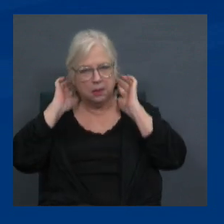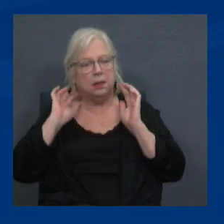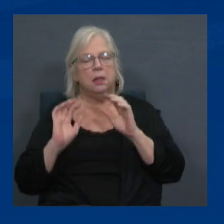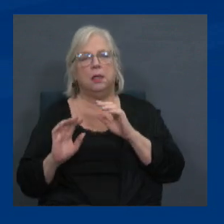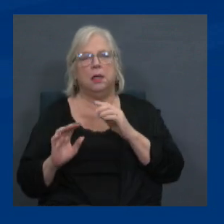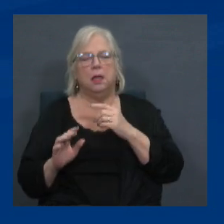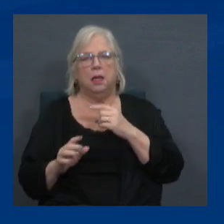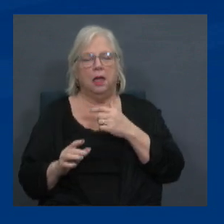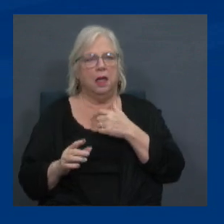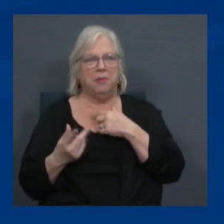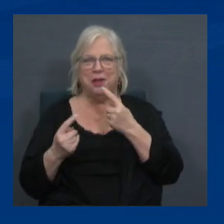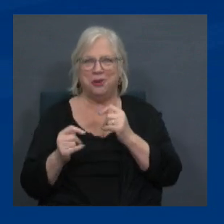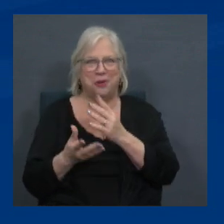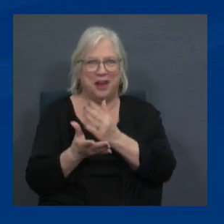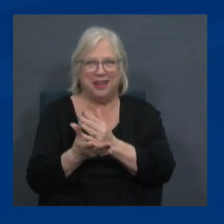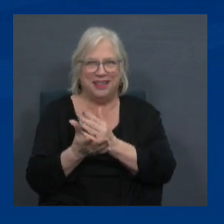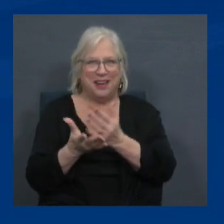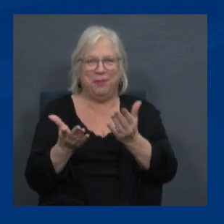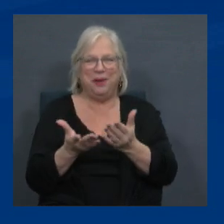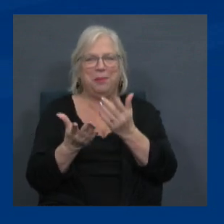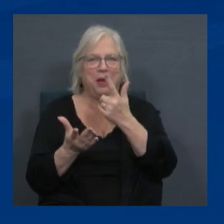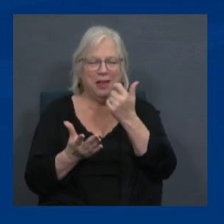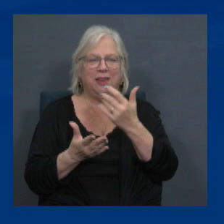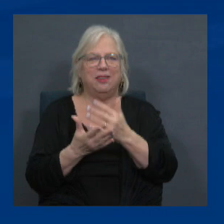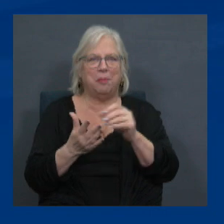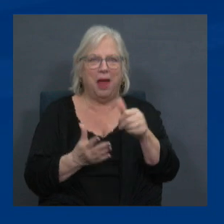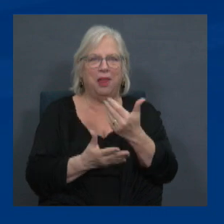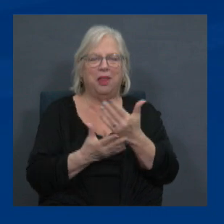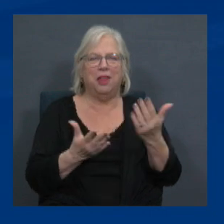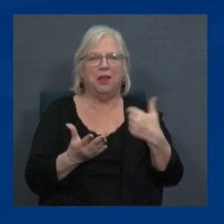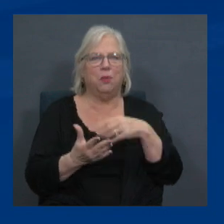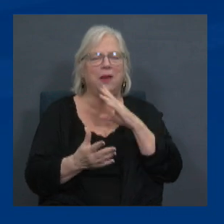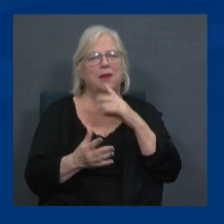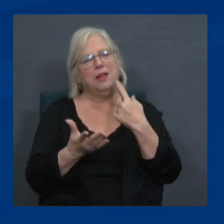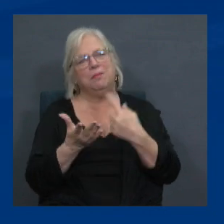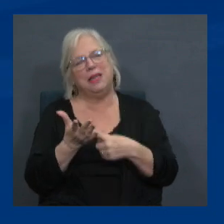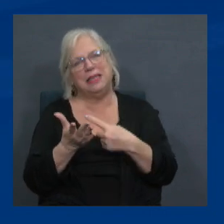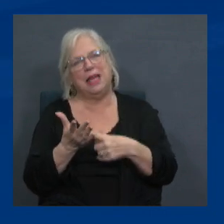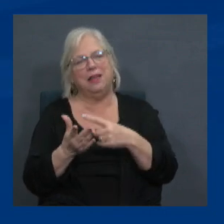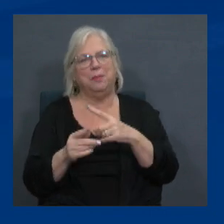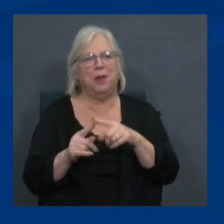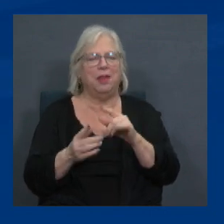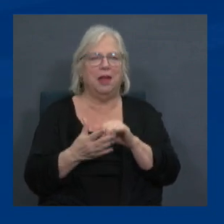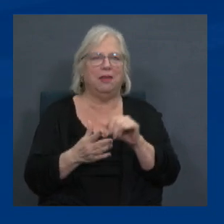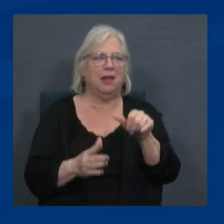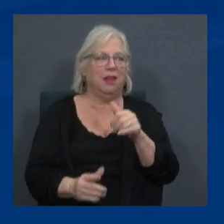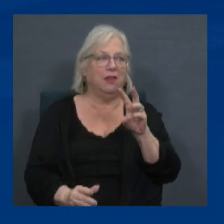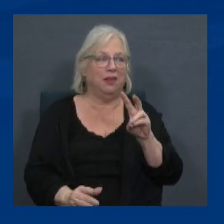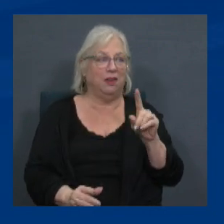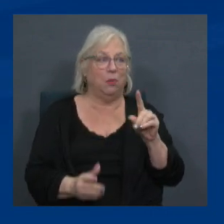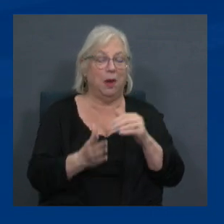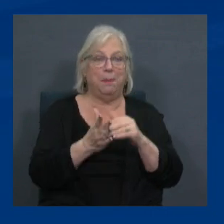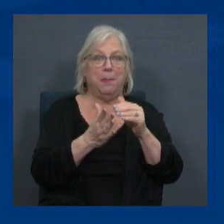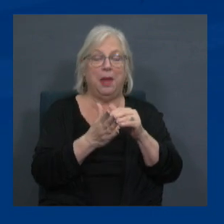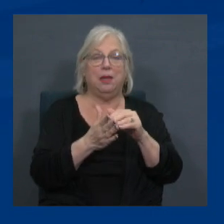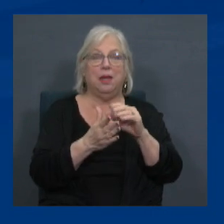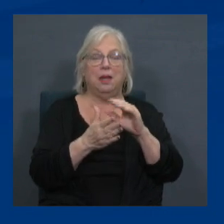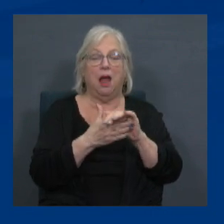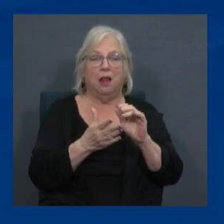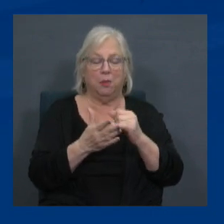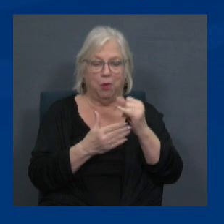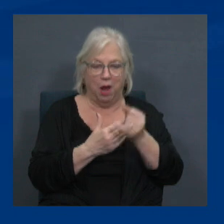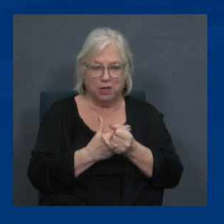I'm going to try to stop here because there's some other things with the taxiway charter that I could mention. That's another $61 million project